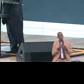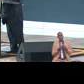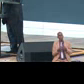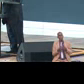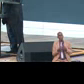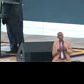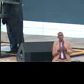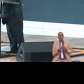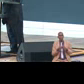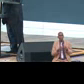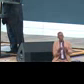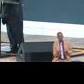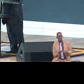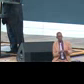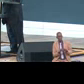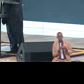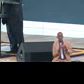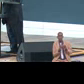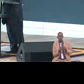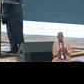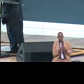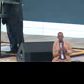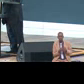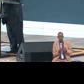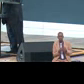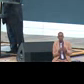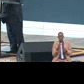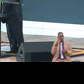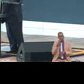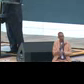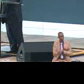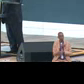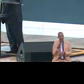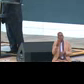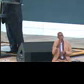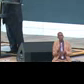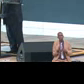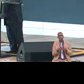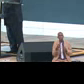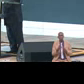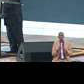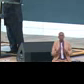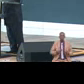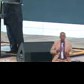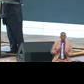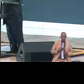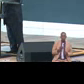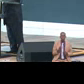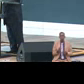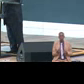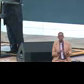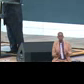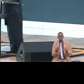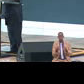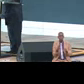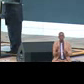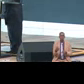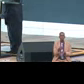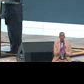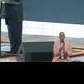they act, sons of God? How do they behave, sons of God? How do they comport and carry